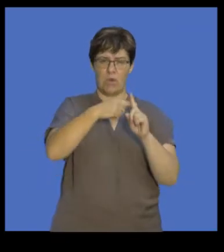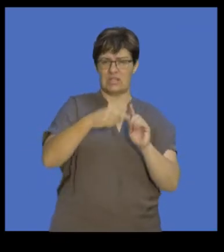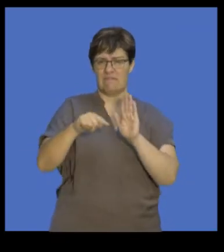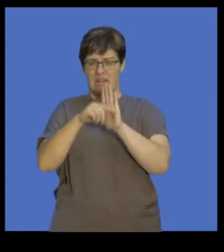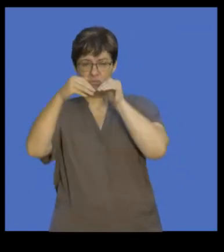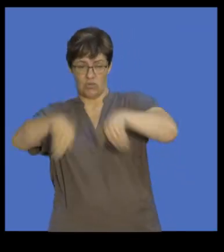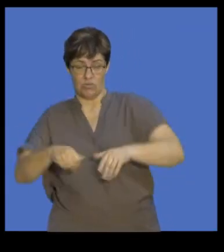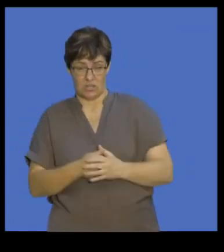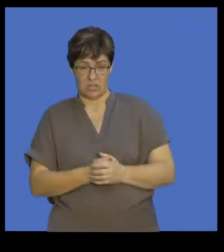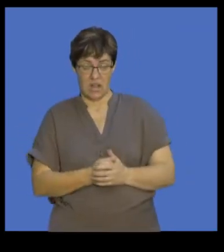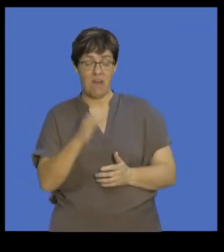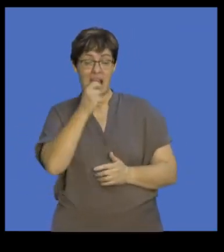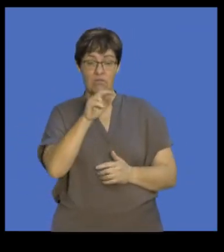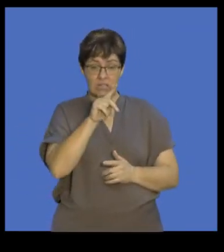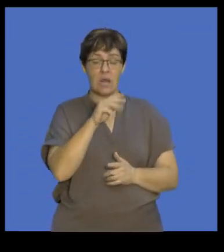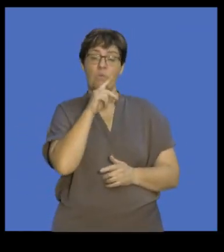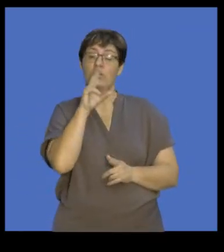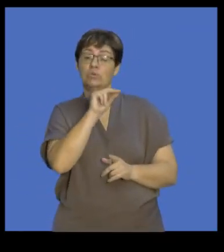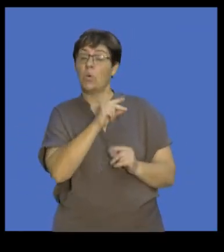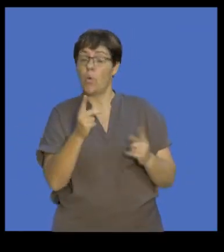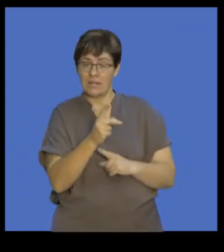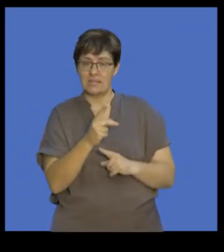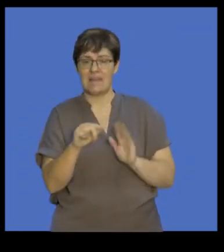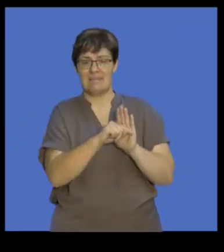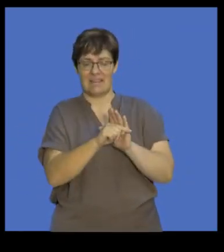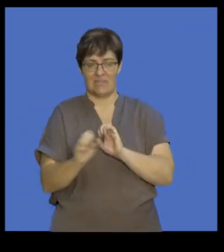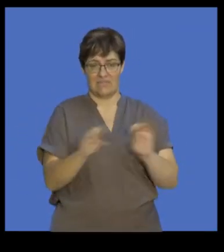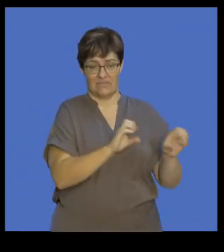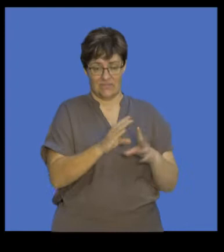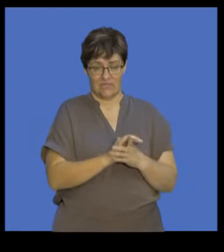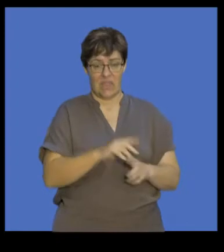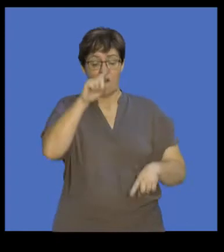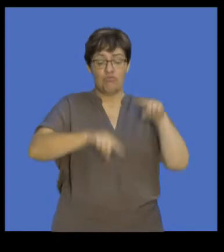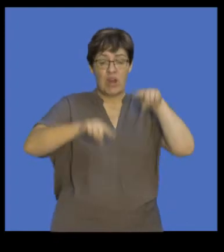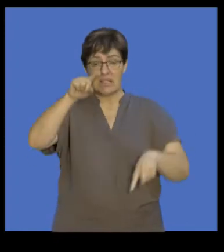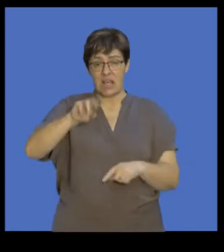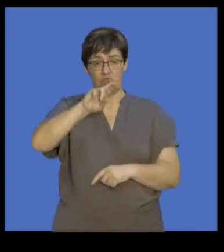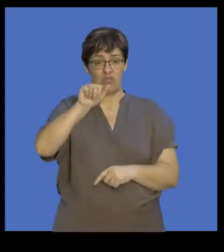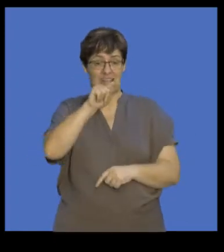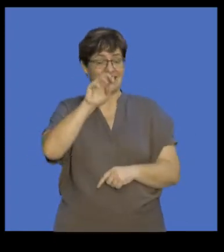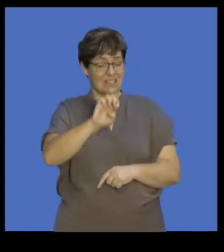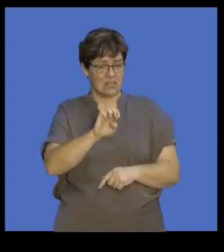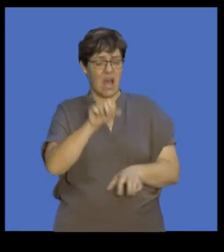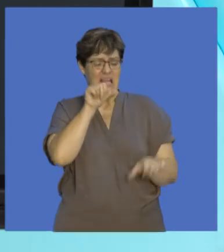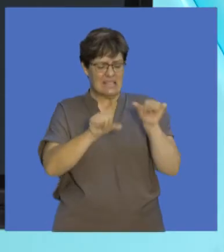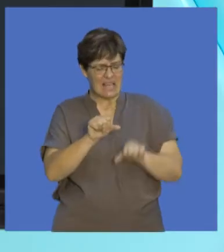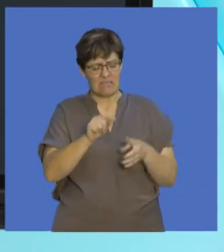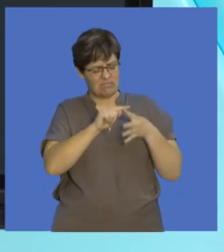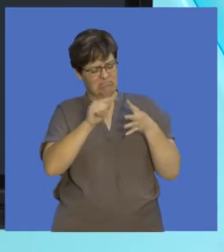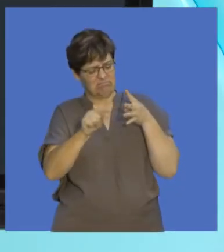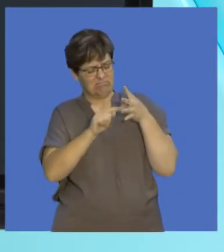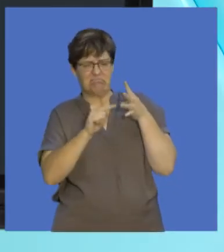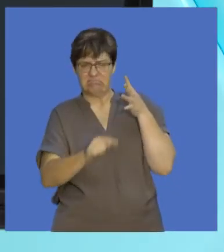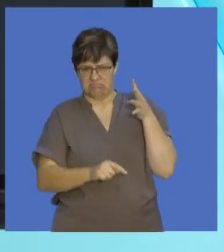about current, we're talking about the electrons, okay? And then the word rate is used in many scientific contexts, as